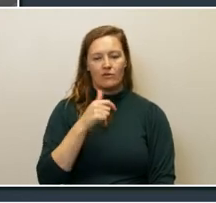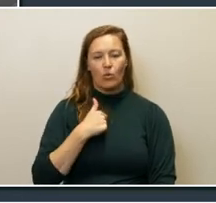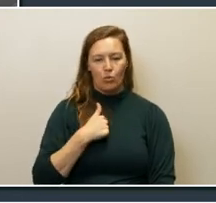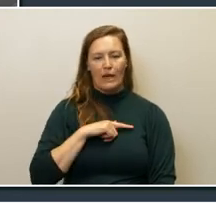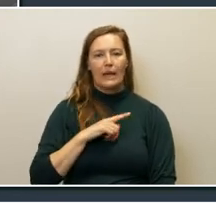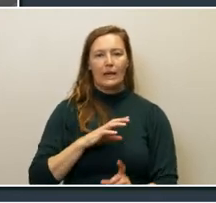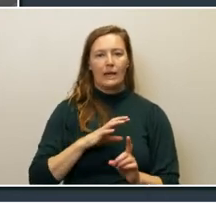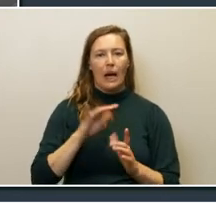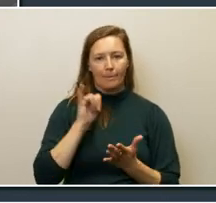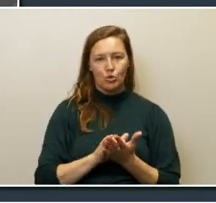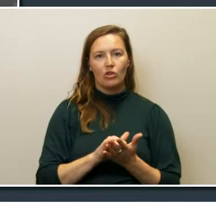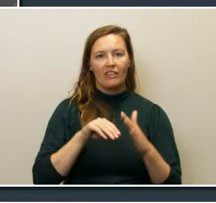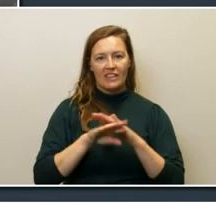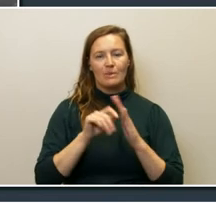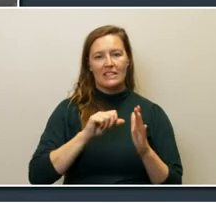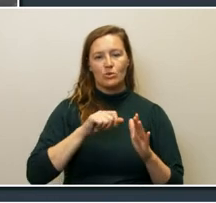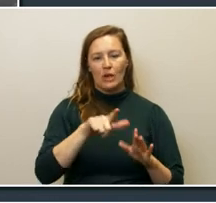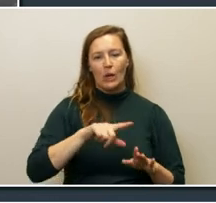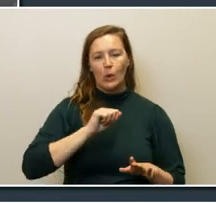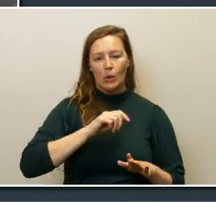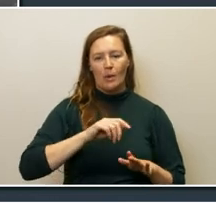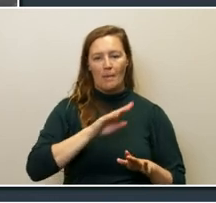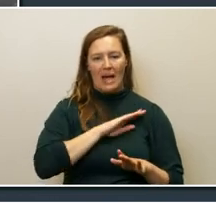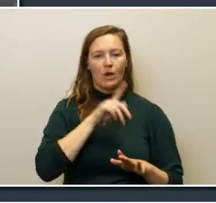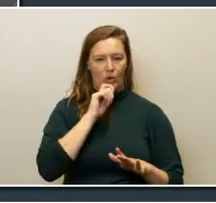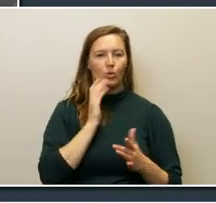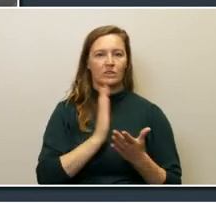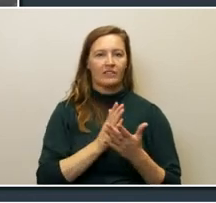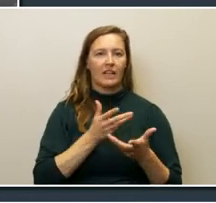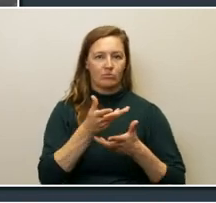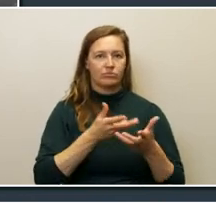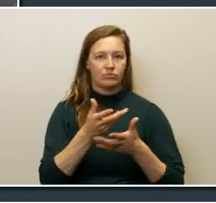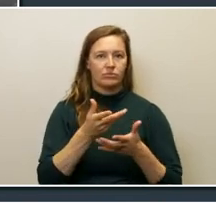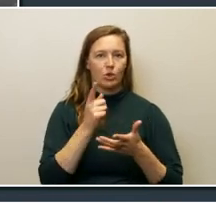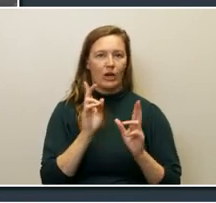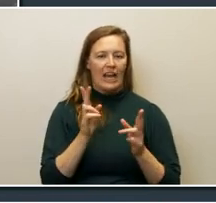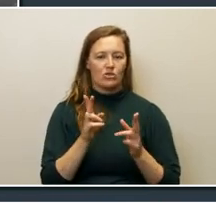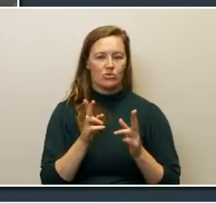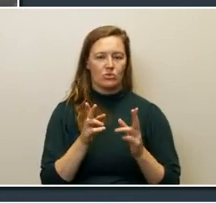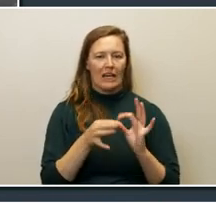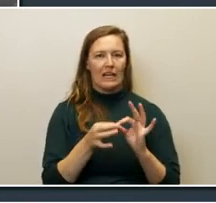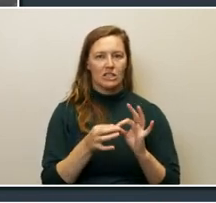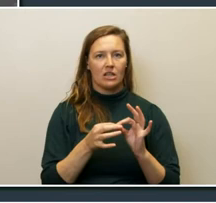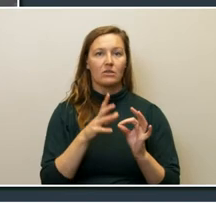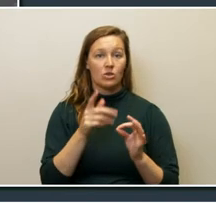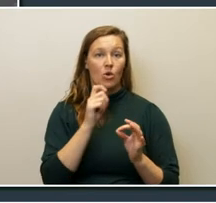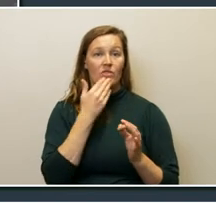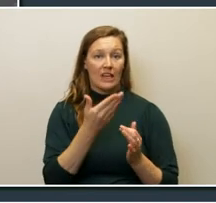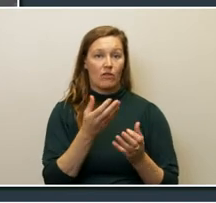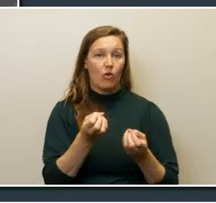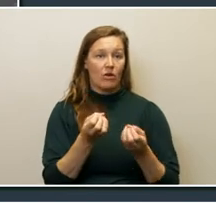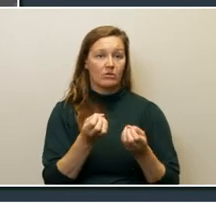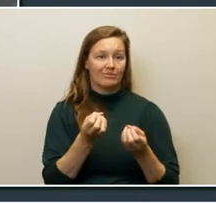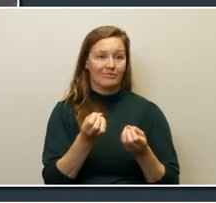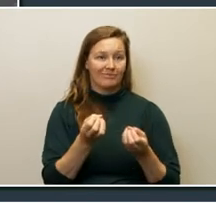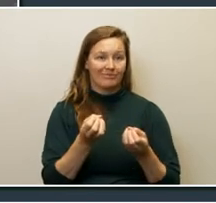was to approve investment into the regional park, and thank you for highlighting that to us and yeah, it's a